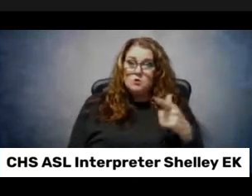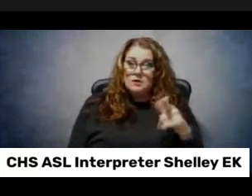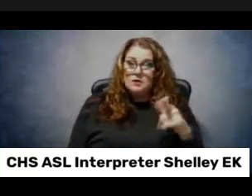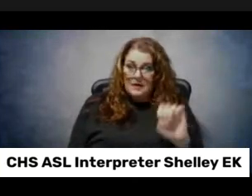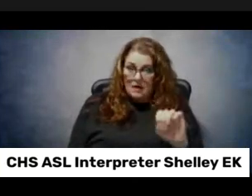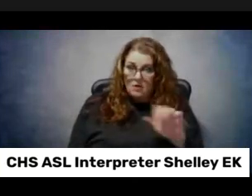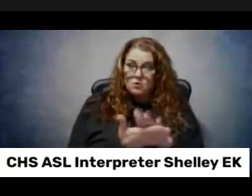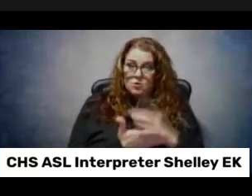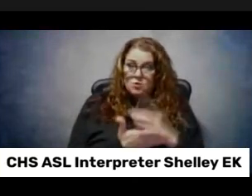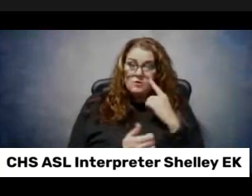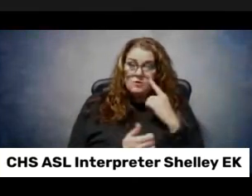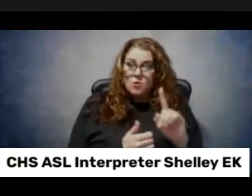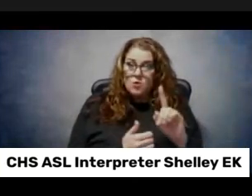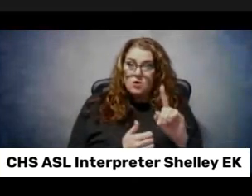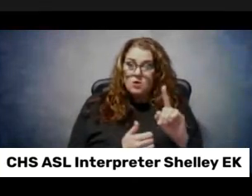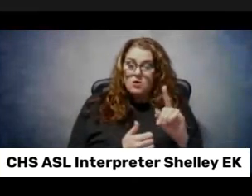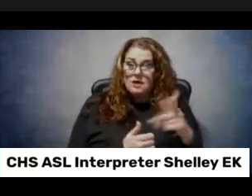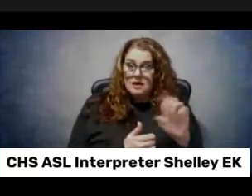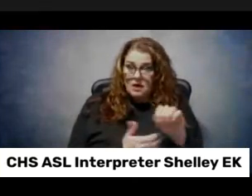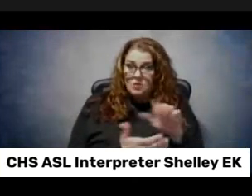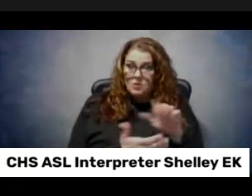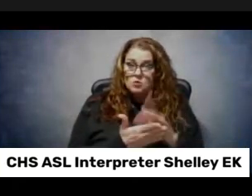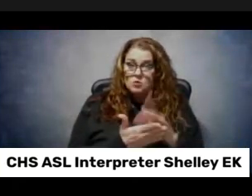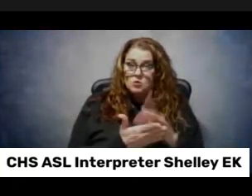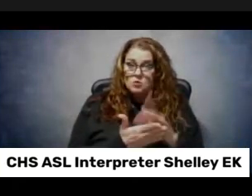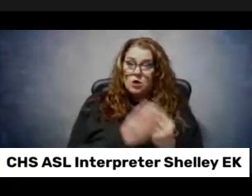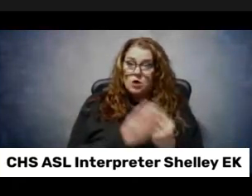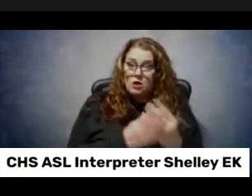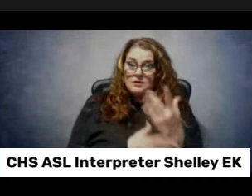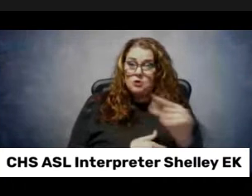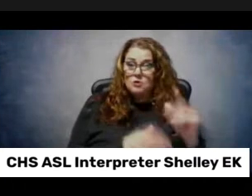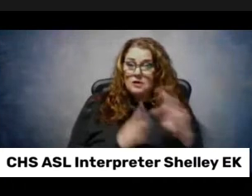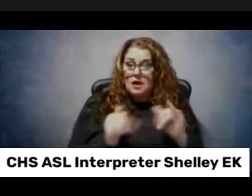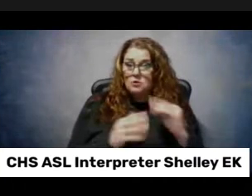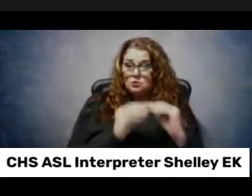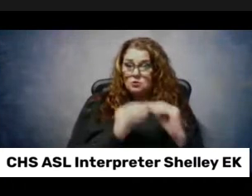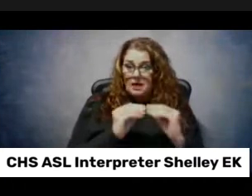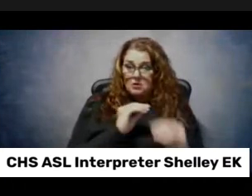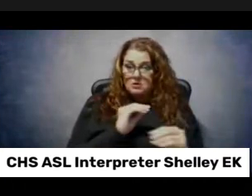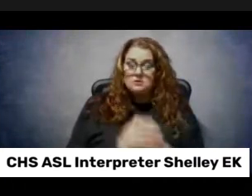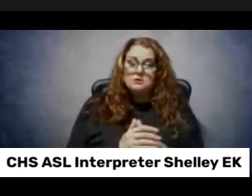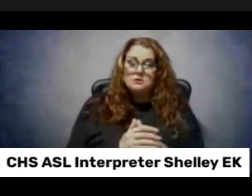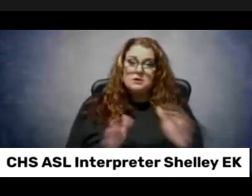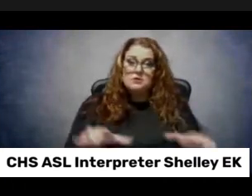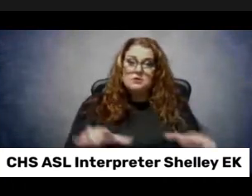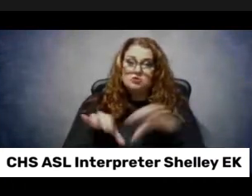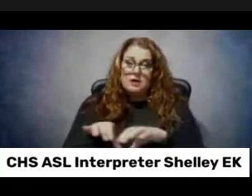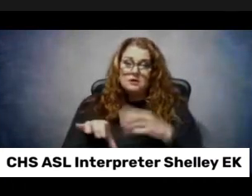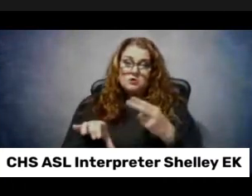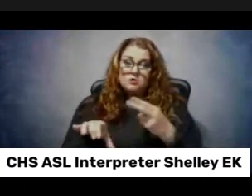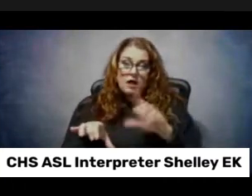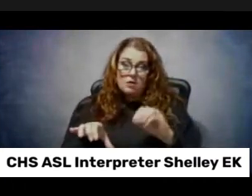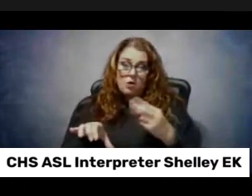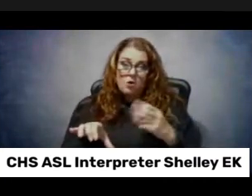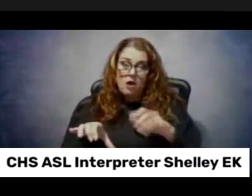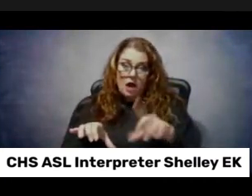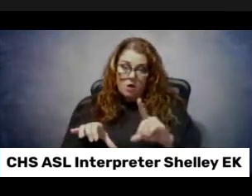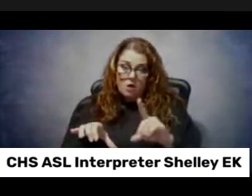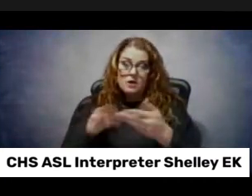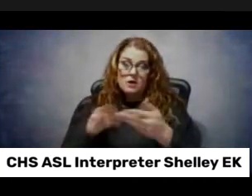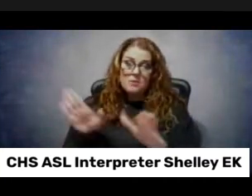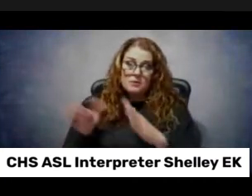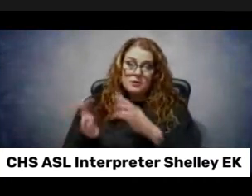for Gale School for garden and greenhouse repairs. Adjacent to Hello Howard, this public grade school